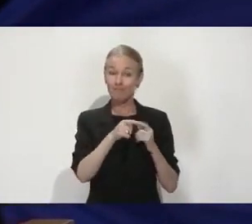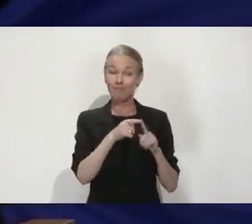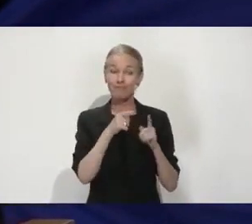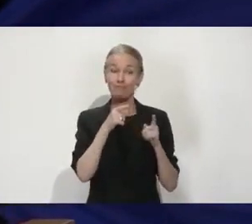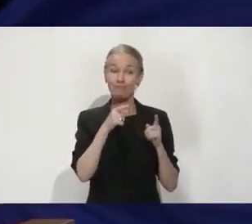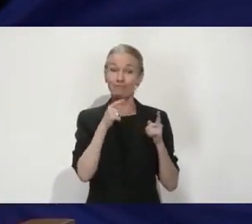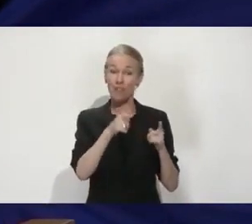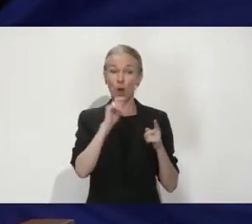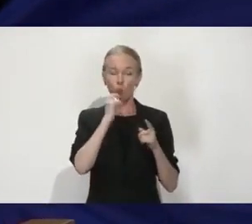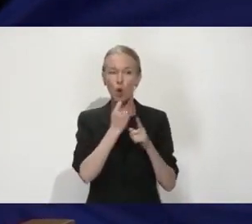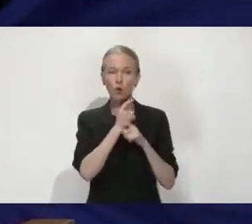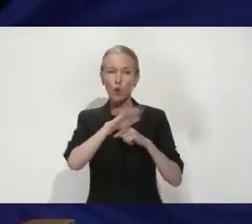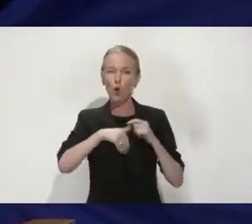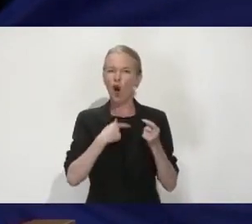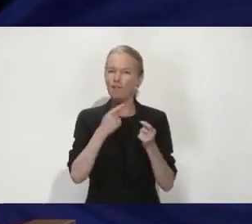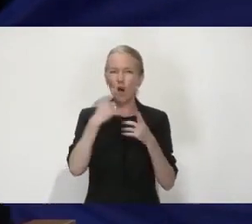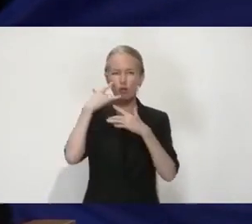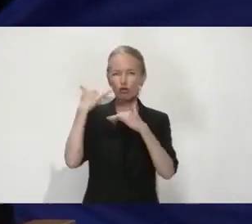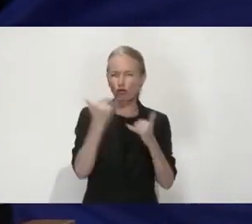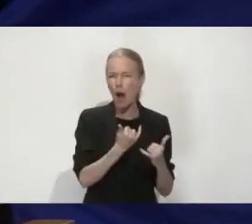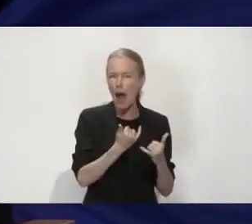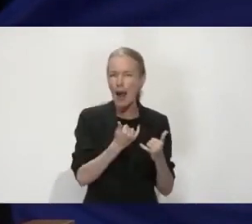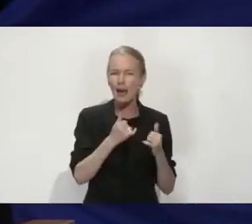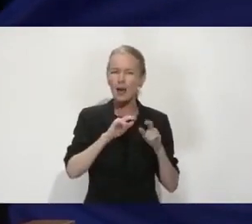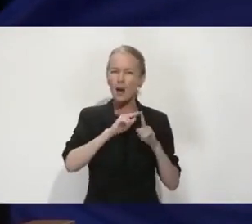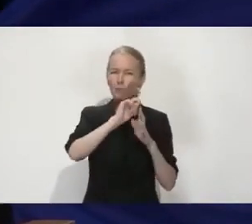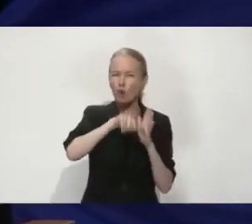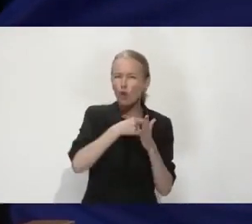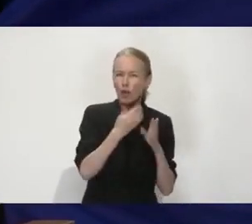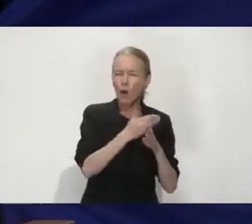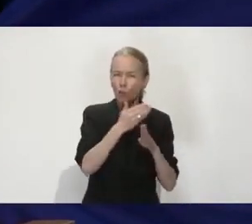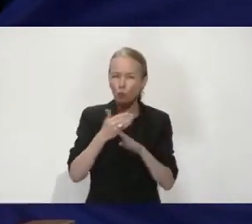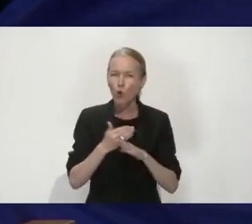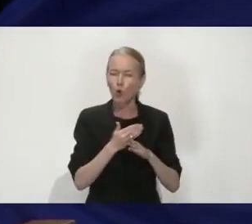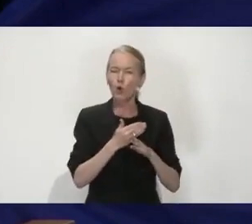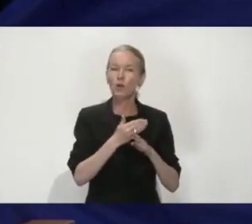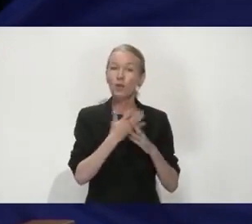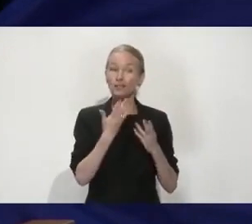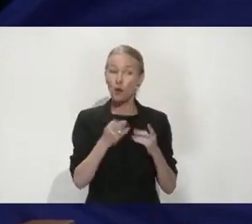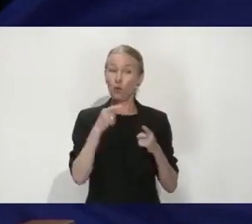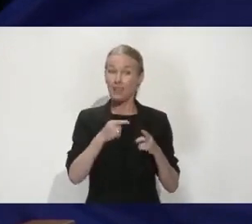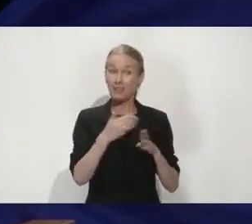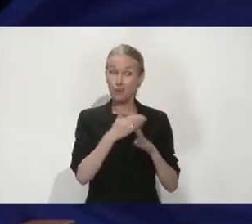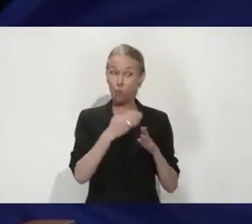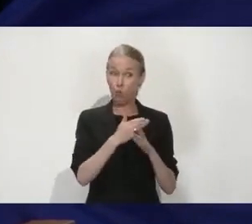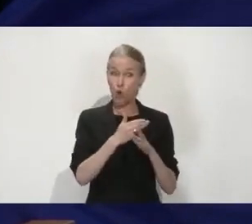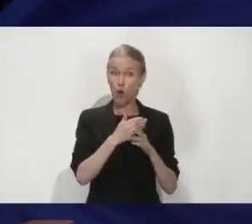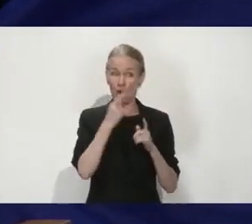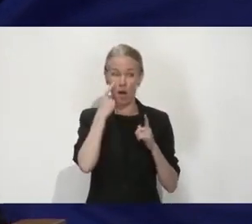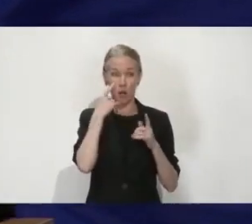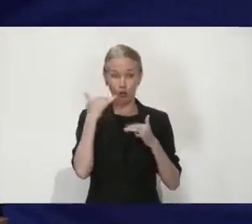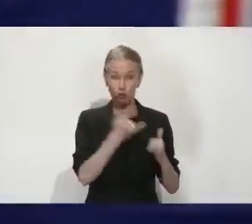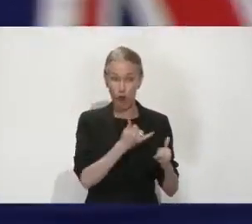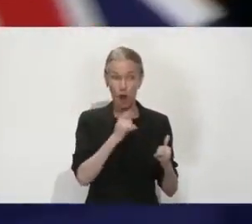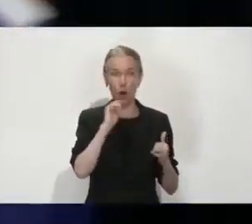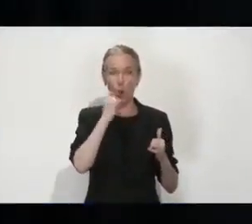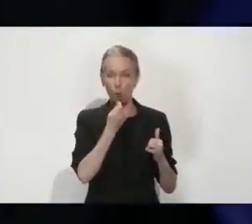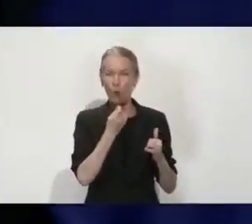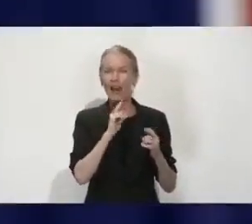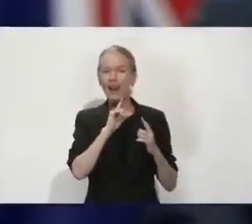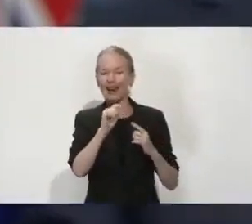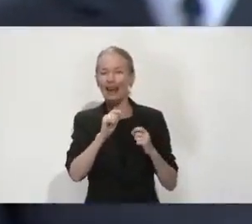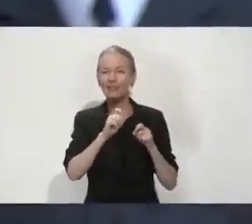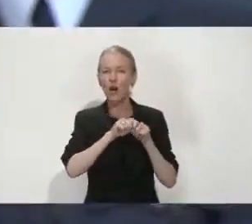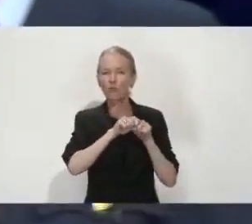quarantine facilities, and this is work that is currently being scoped up and will apply to both returnees and staff. Thank you.